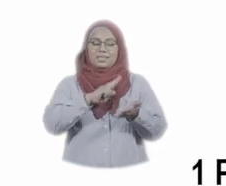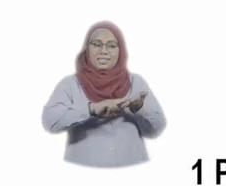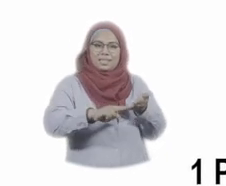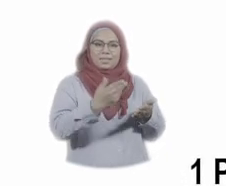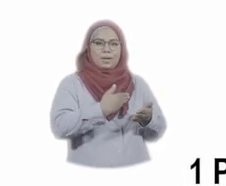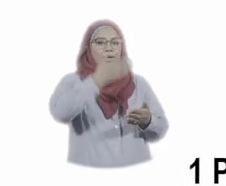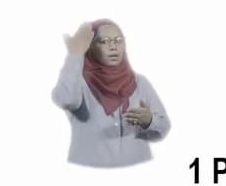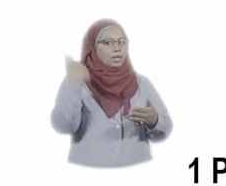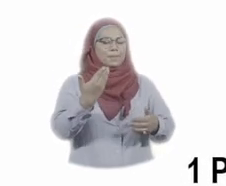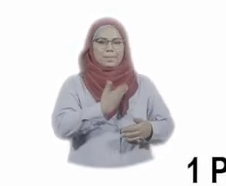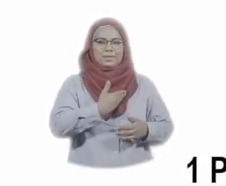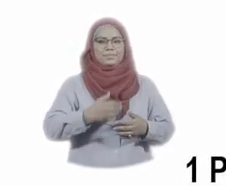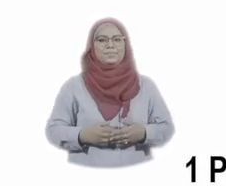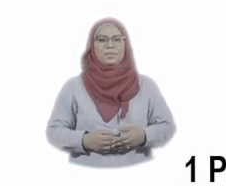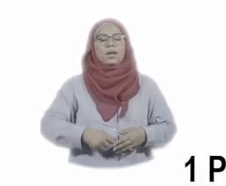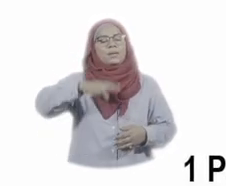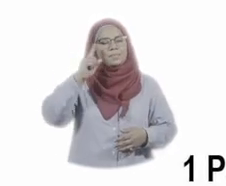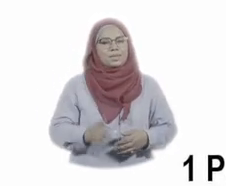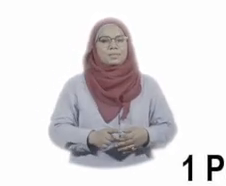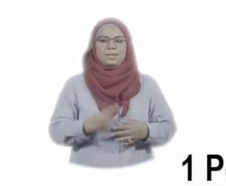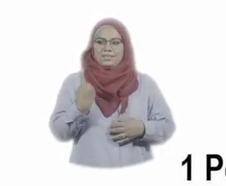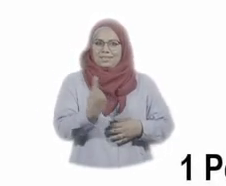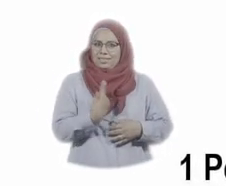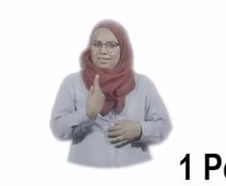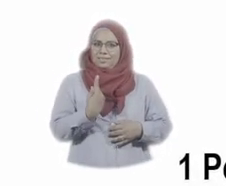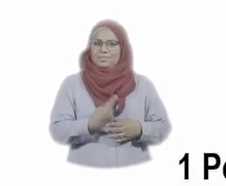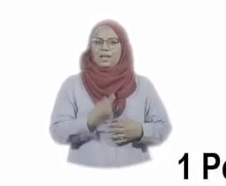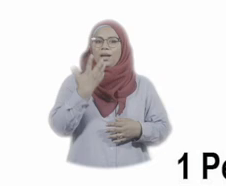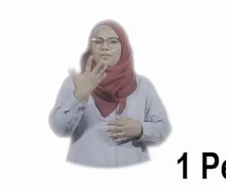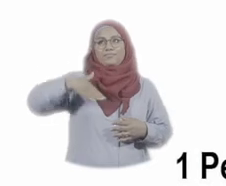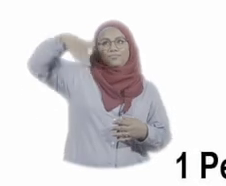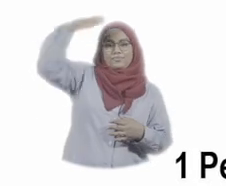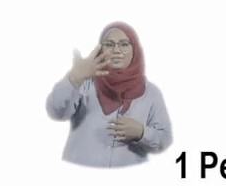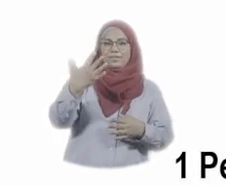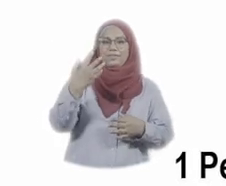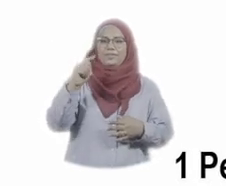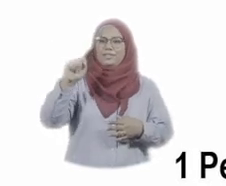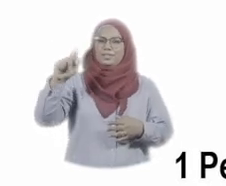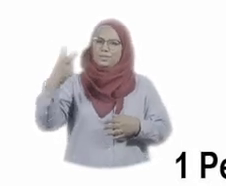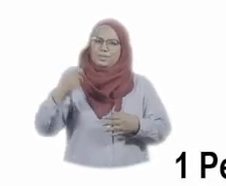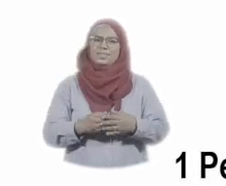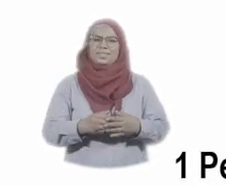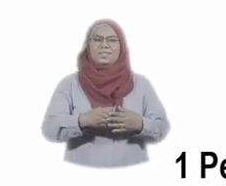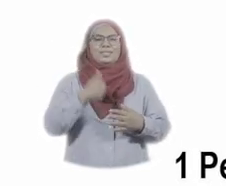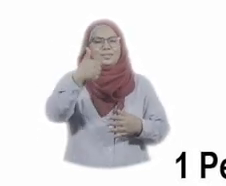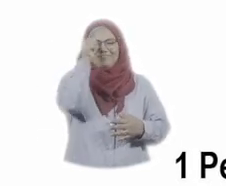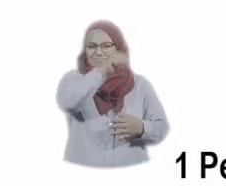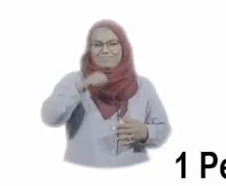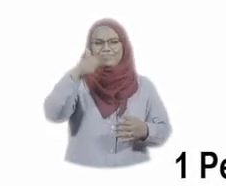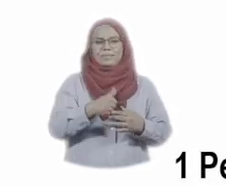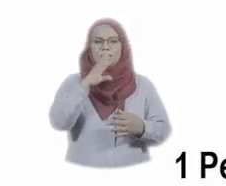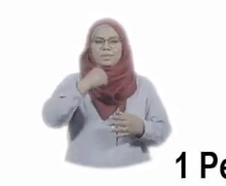one personal secretary to the director female single 5 feet 2 inches good looking fluent in